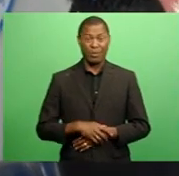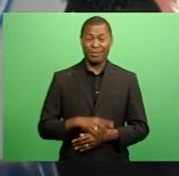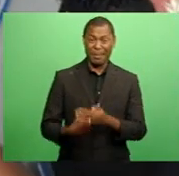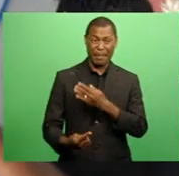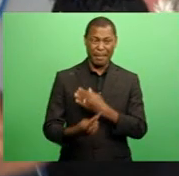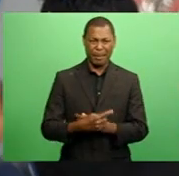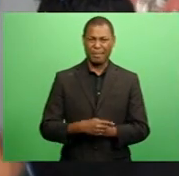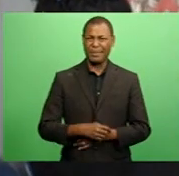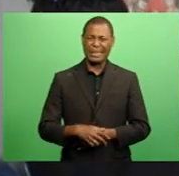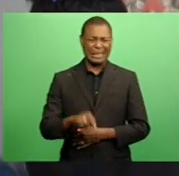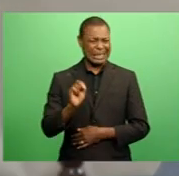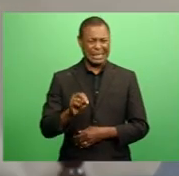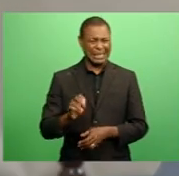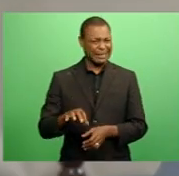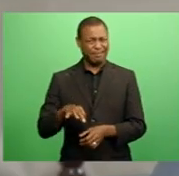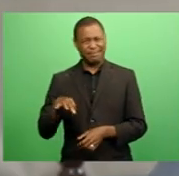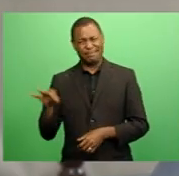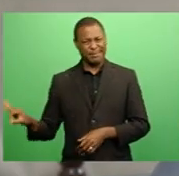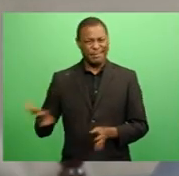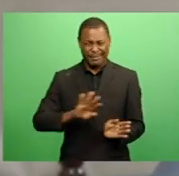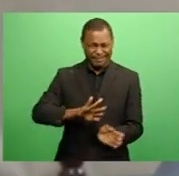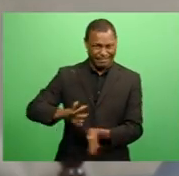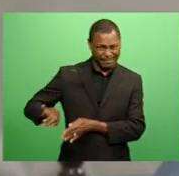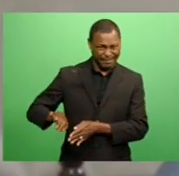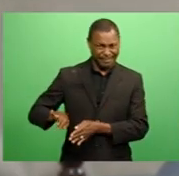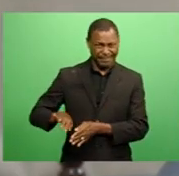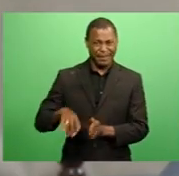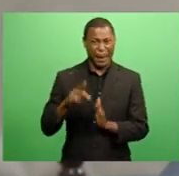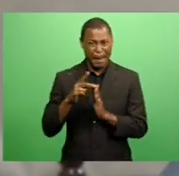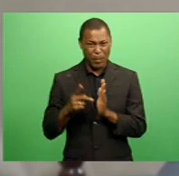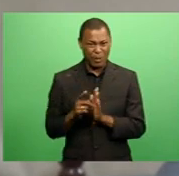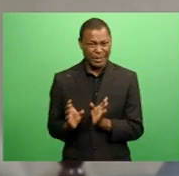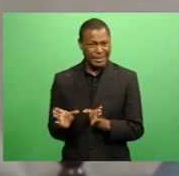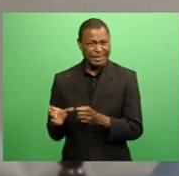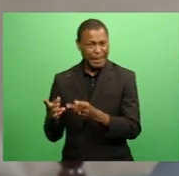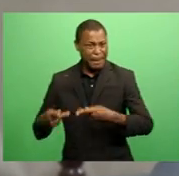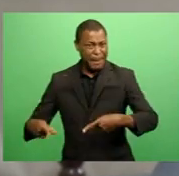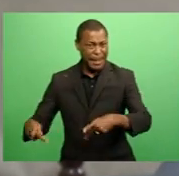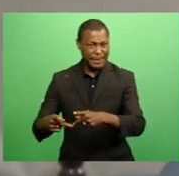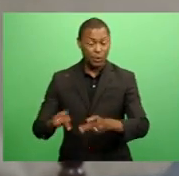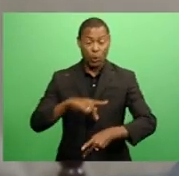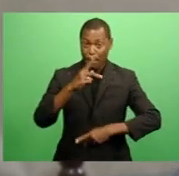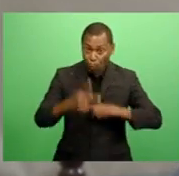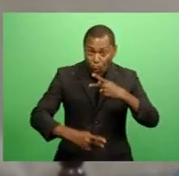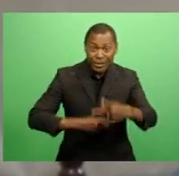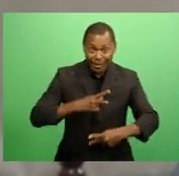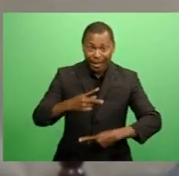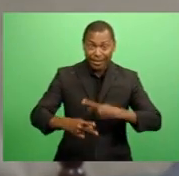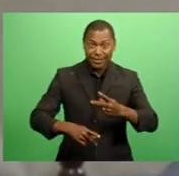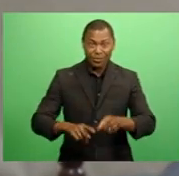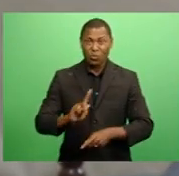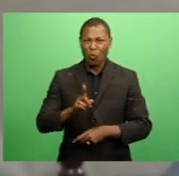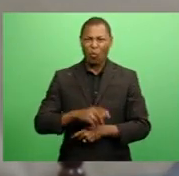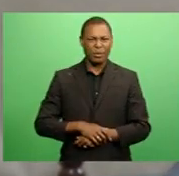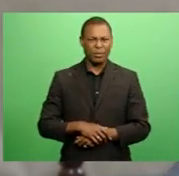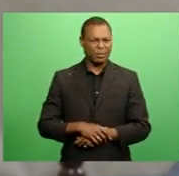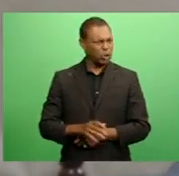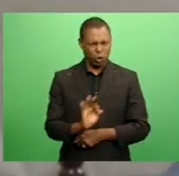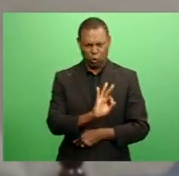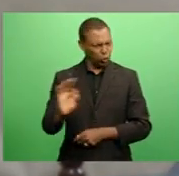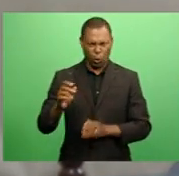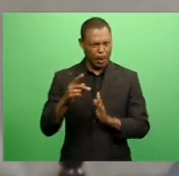of the political arena. The election preparation and the election process is an apolitical